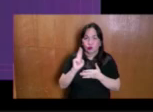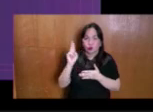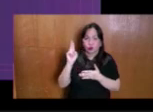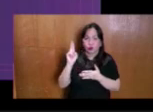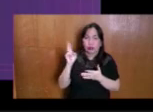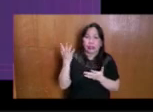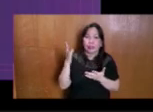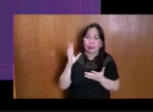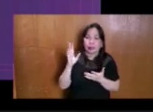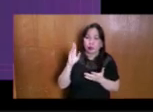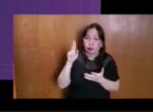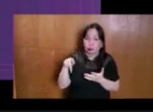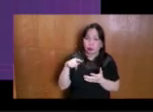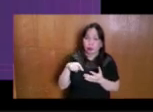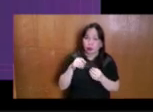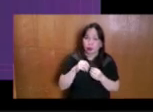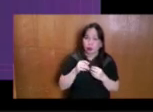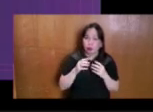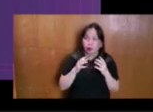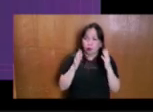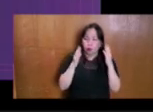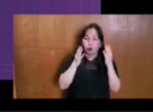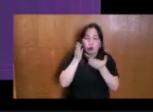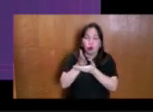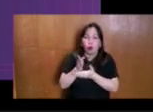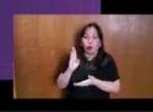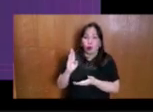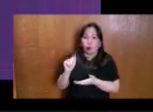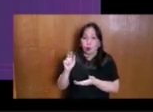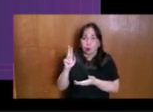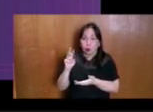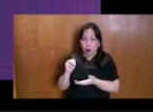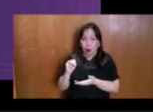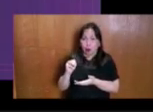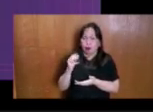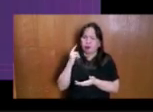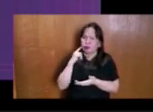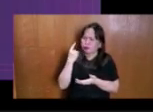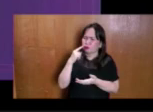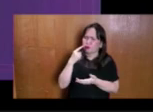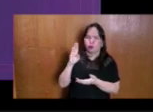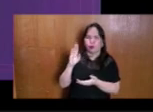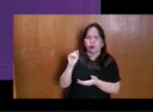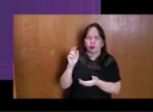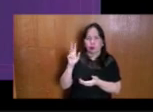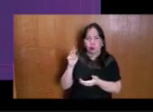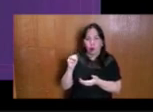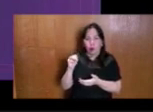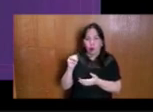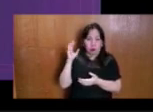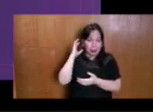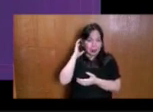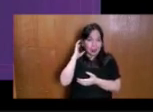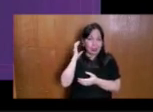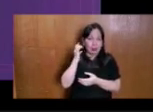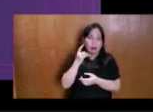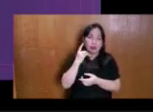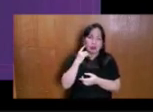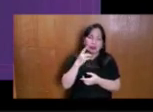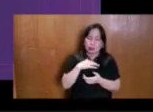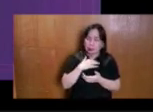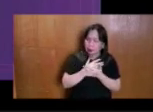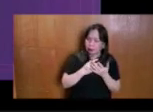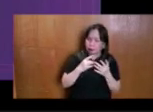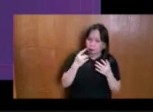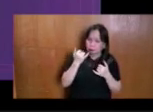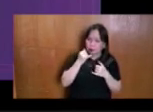really go into BARM. And the thinking, why BARM? And the thinking, at least from some of my colleagues, that